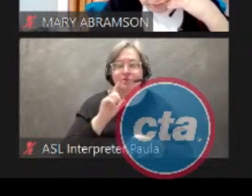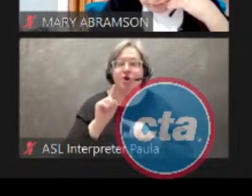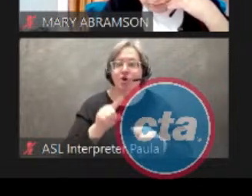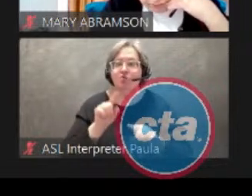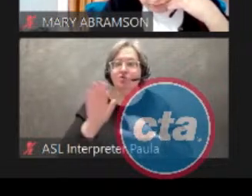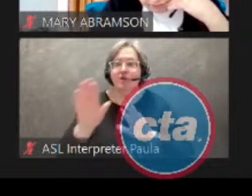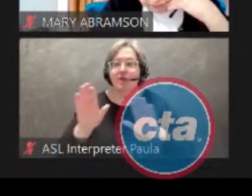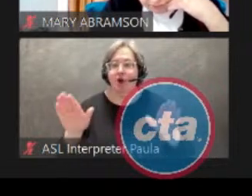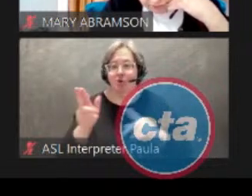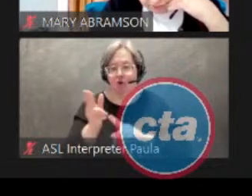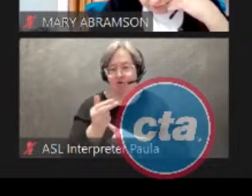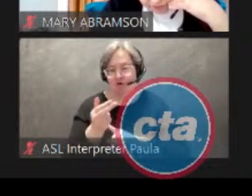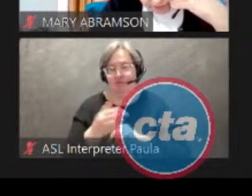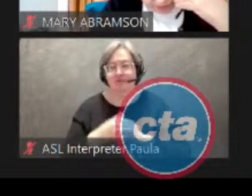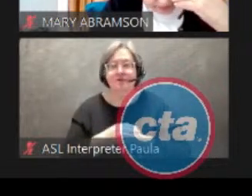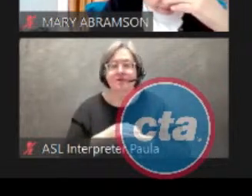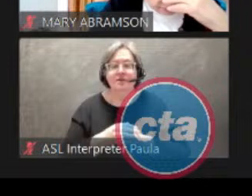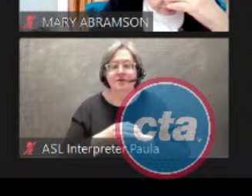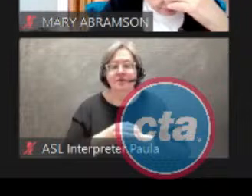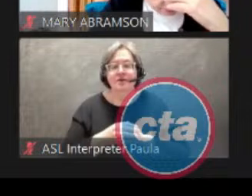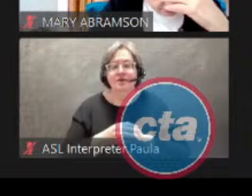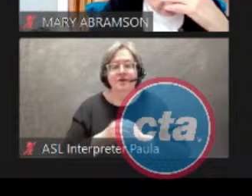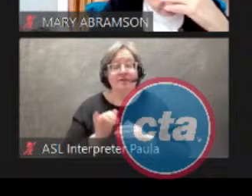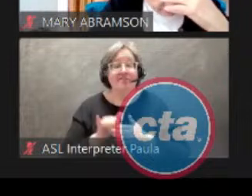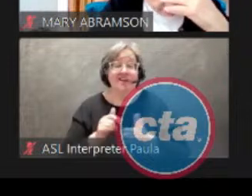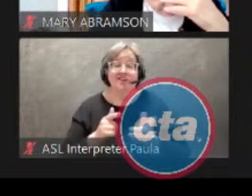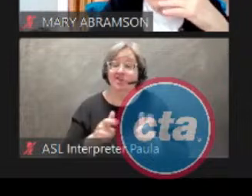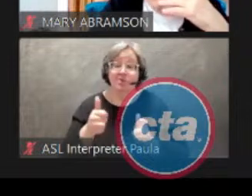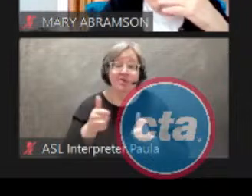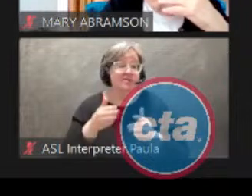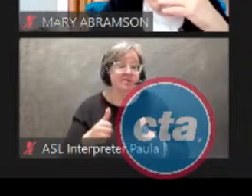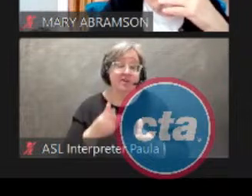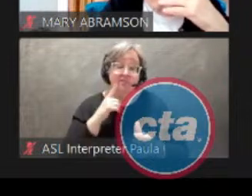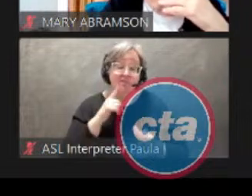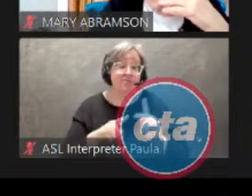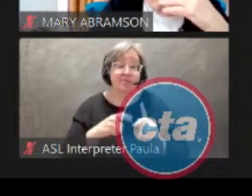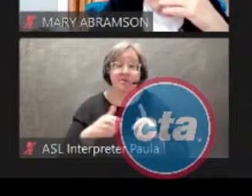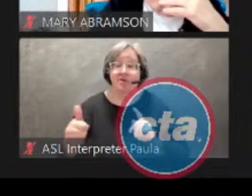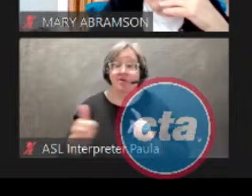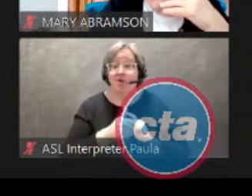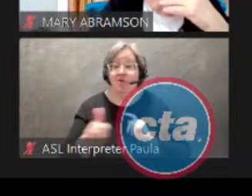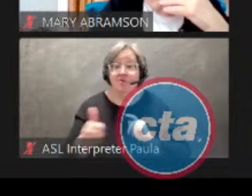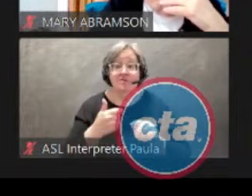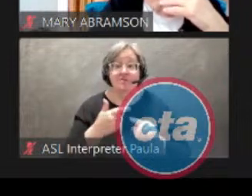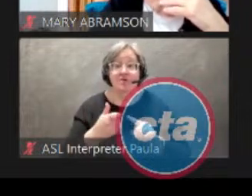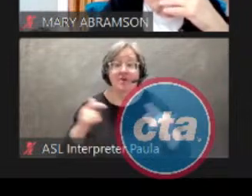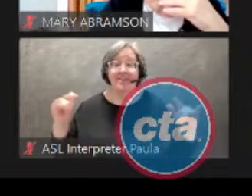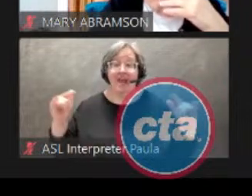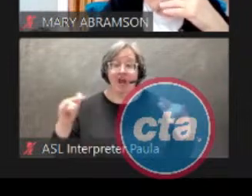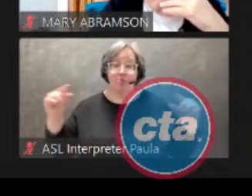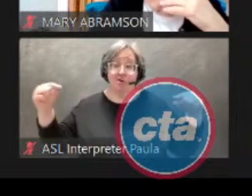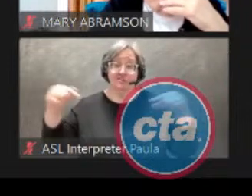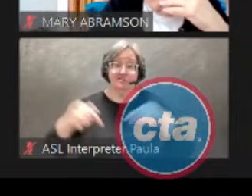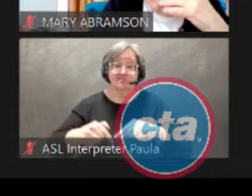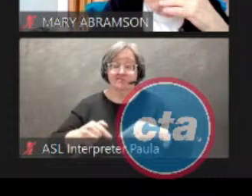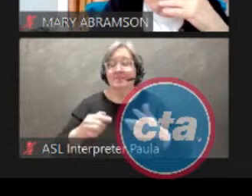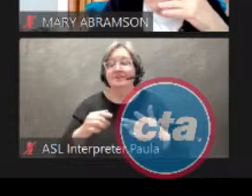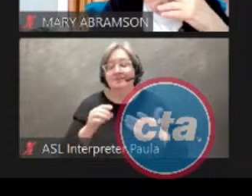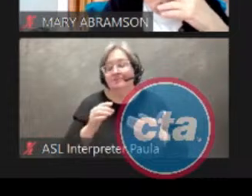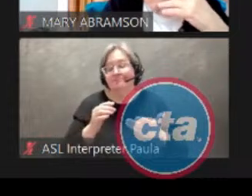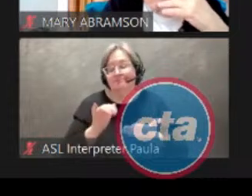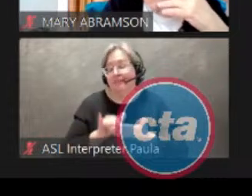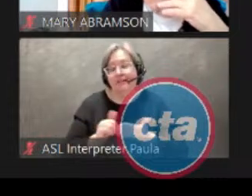hotels from that area. And that's really going to be the quickest way for us to get people back and forth from the airports in any kind of a